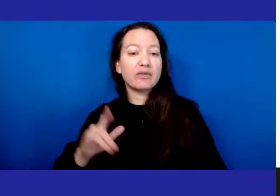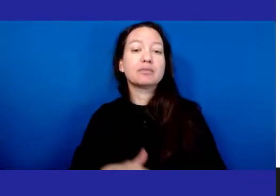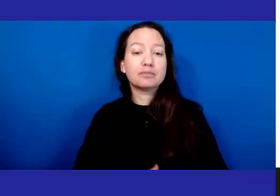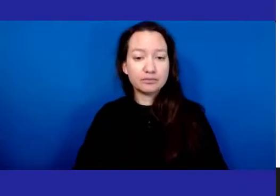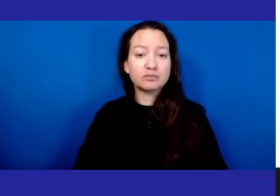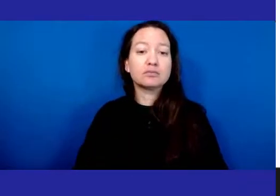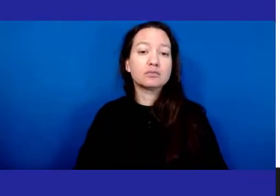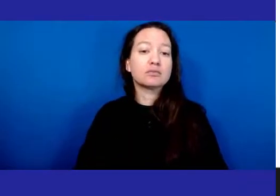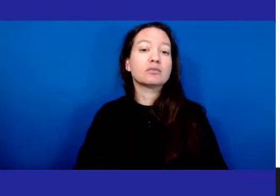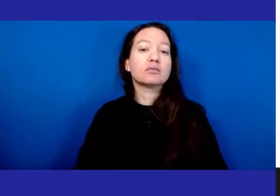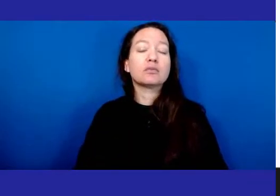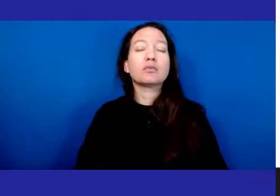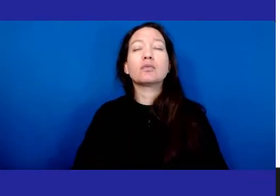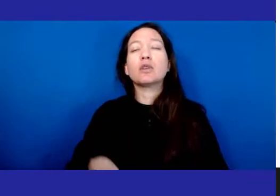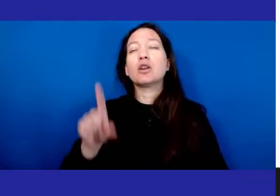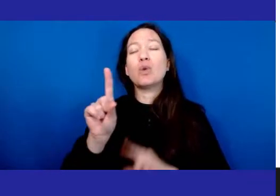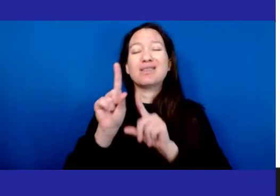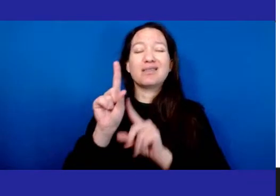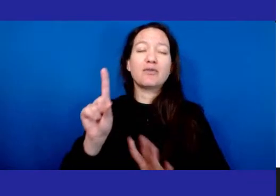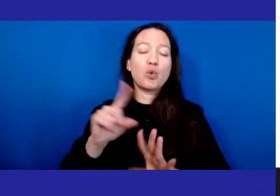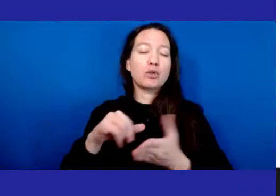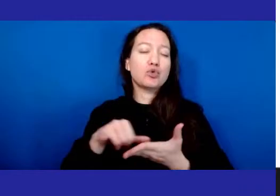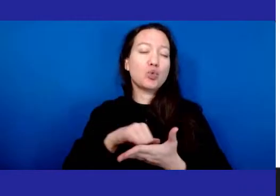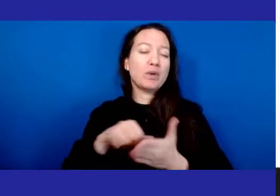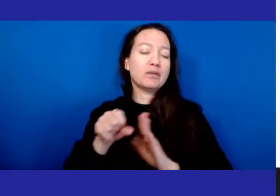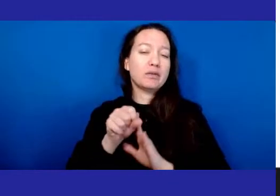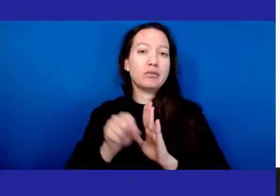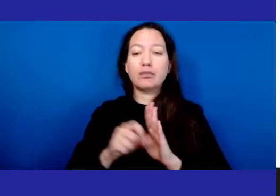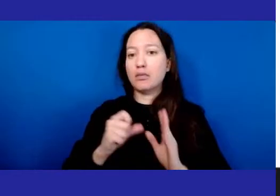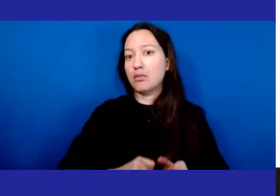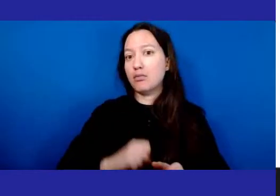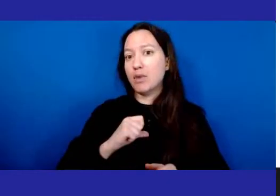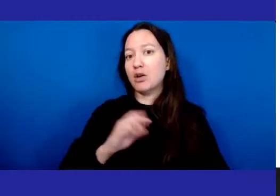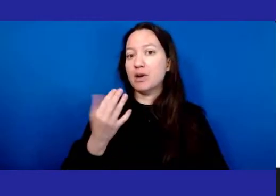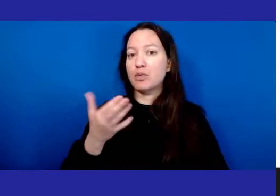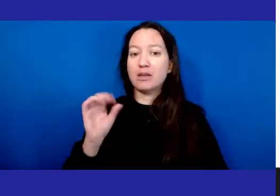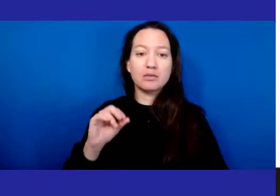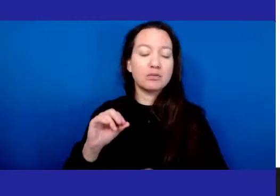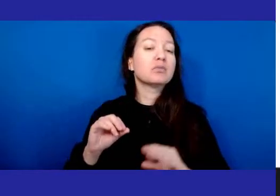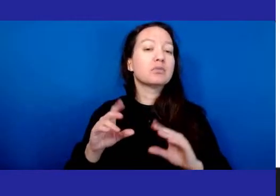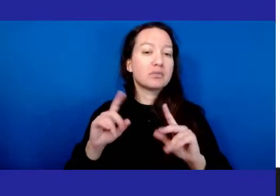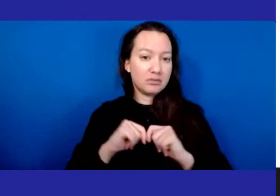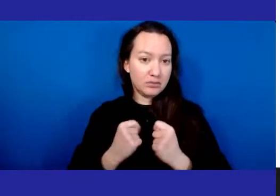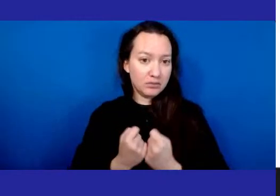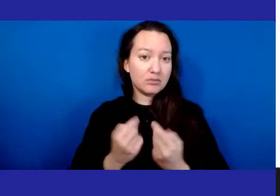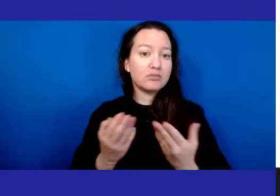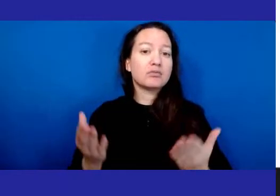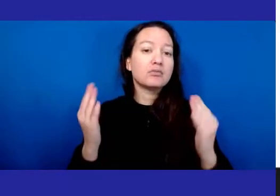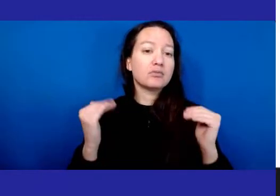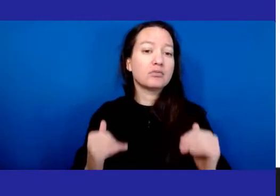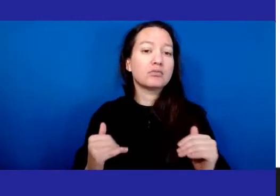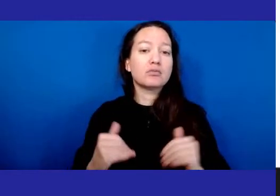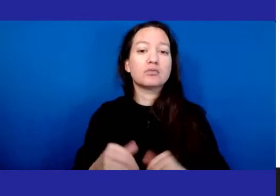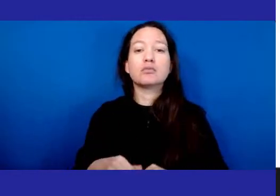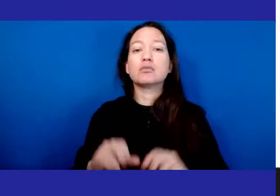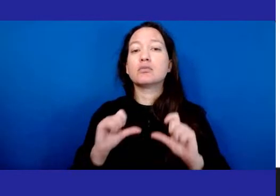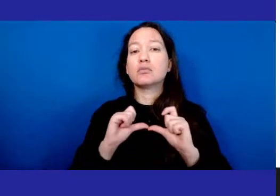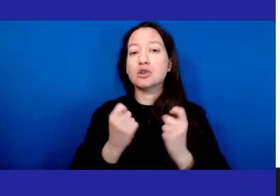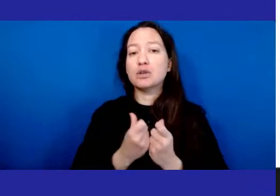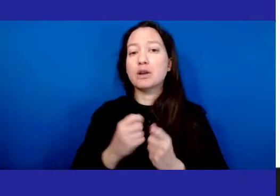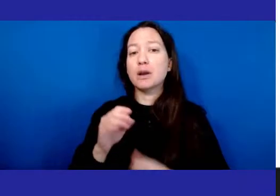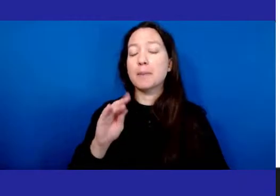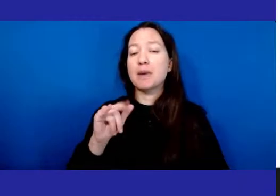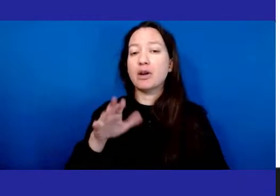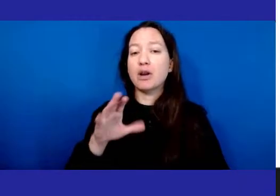in 4 in New York State. So we're really proud of the Metropolitan team. Next slide. When it comes to the Association of Perioperative